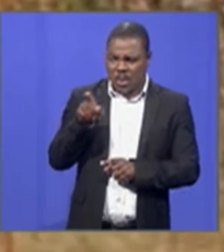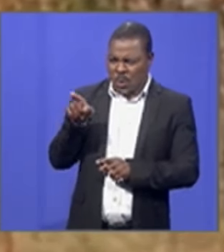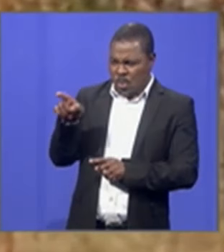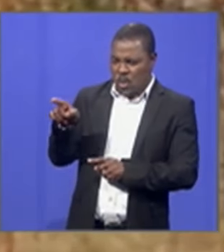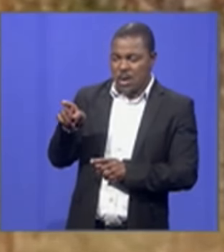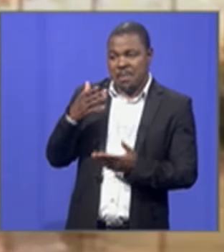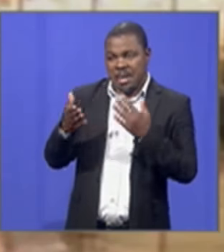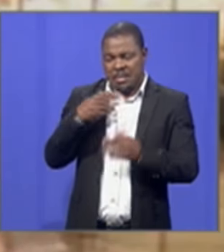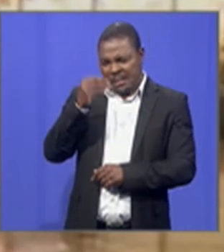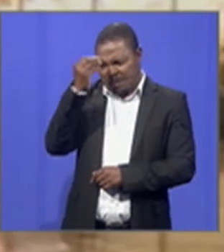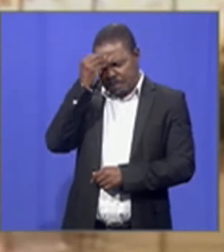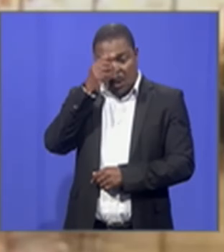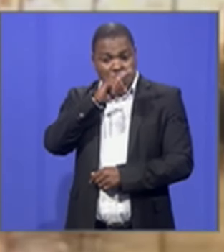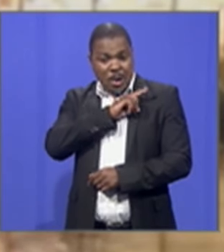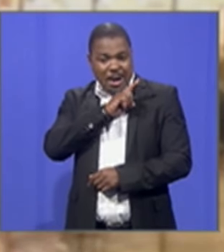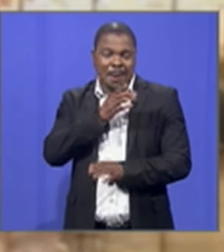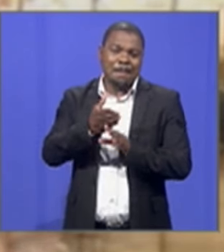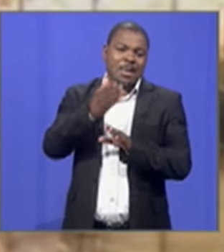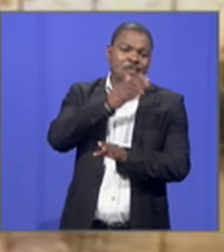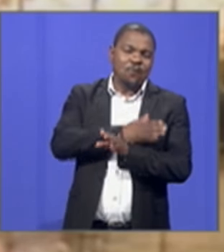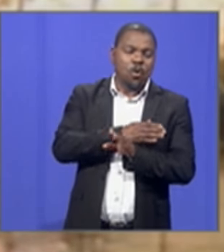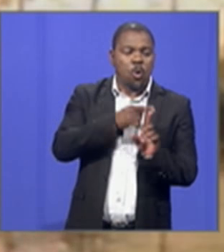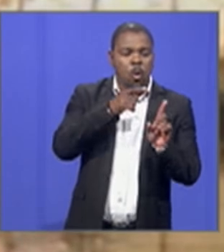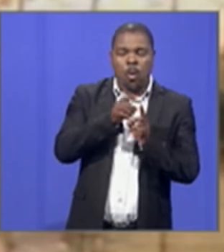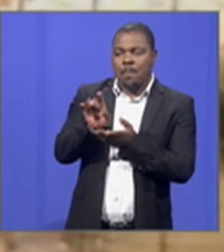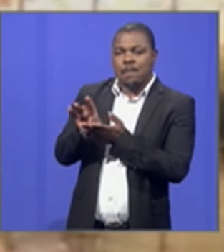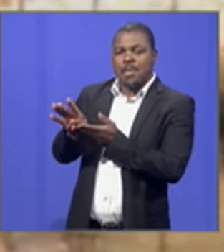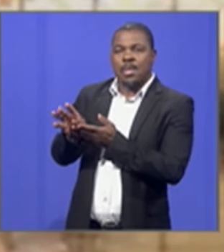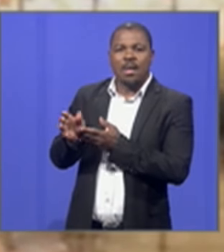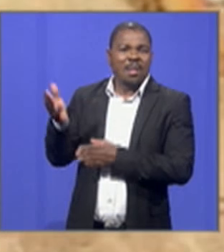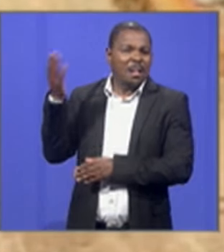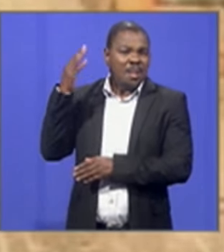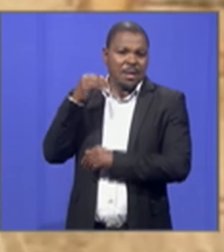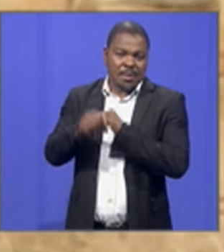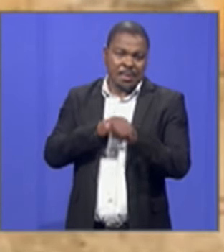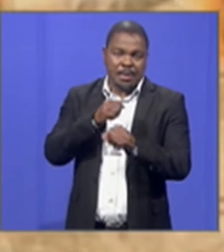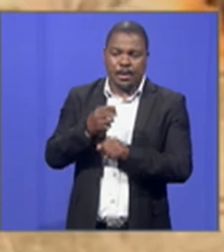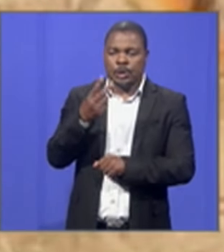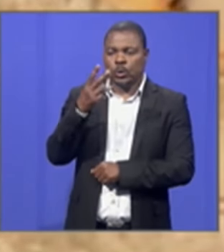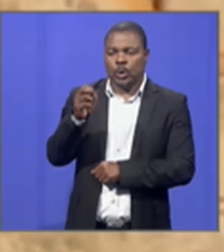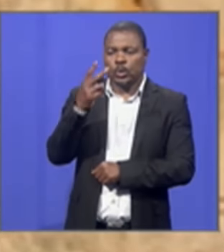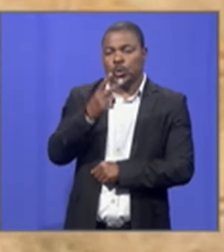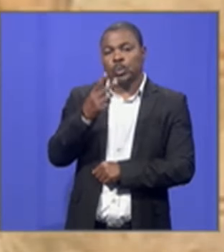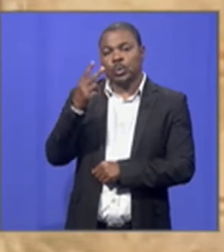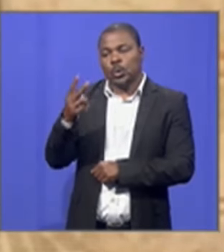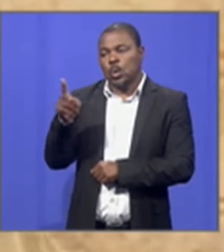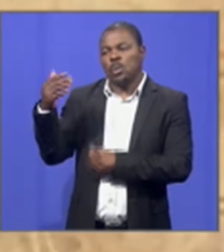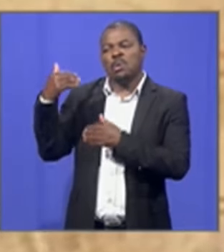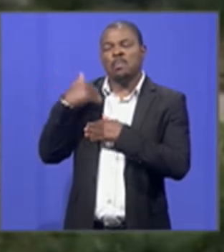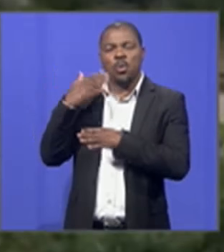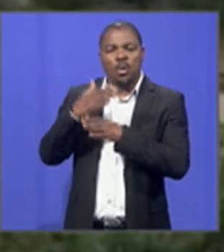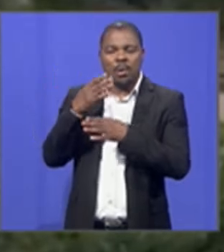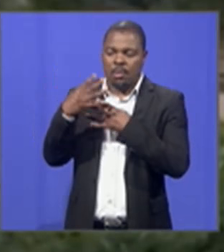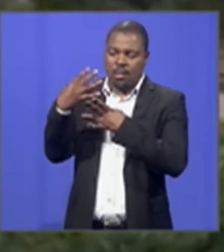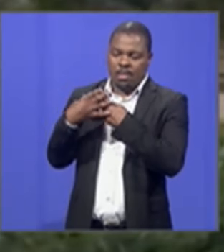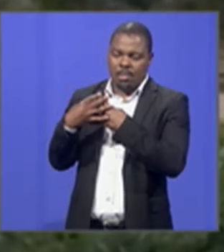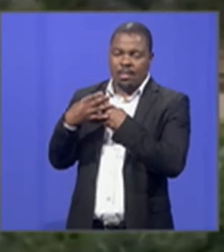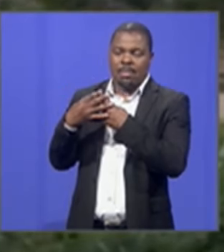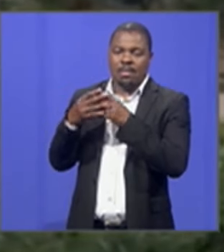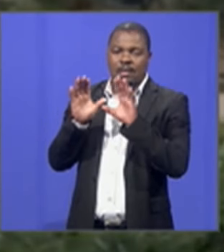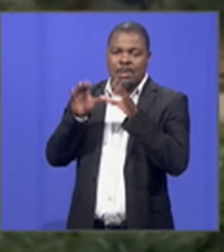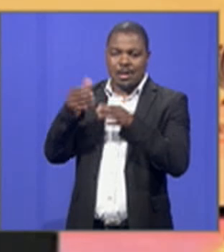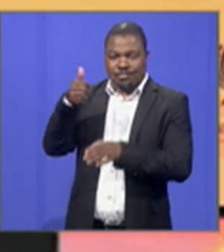ba na le sekhupi kgatlhanong naye ka ge a ile a mo tloša bjalo ka komishinara wa komishene ya ditirelo tša toka ka ngwaga wa